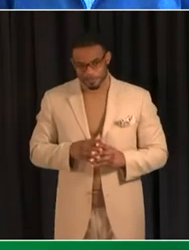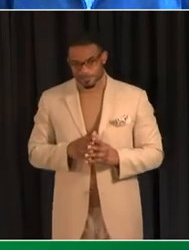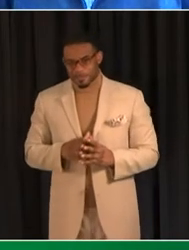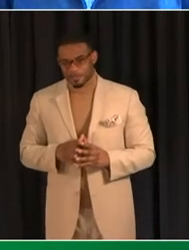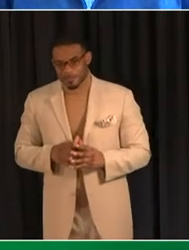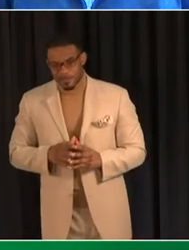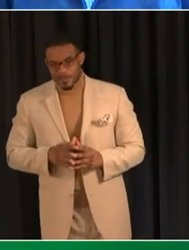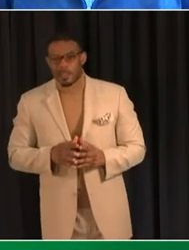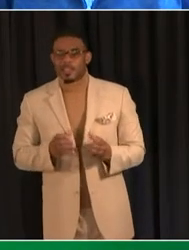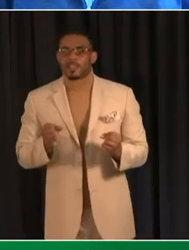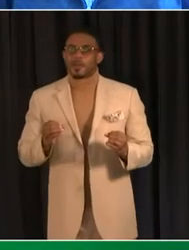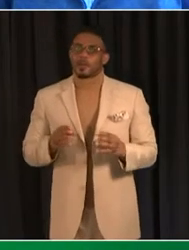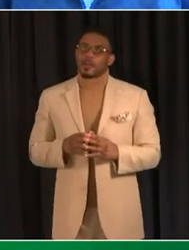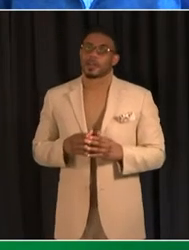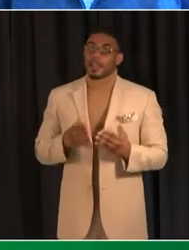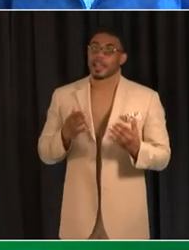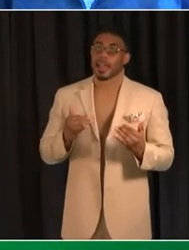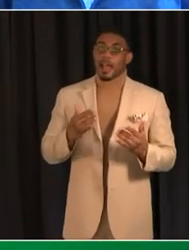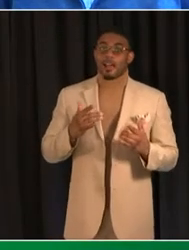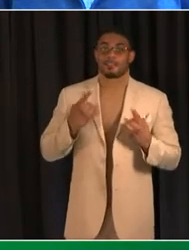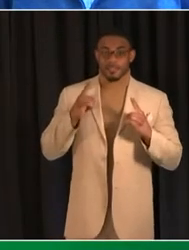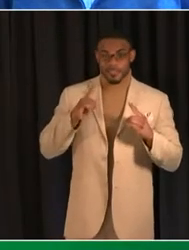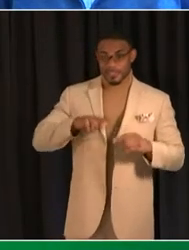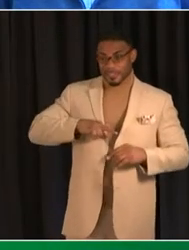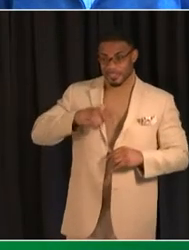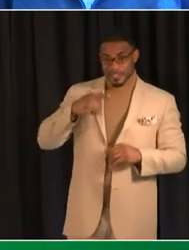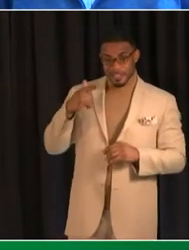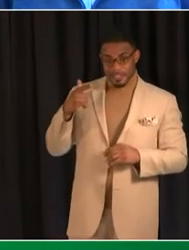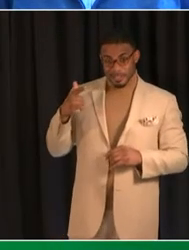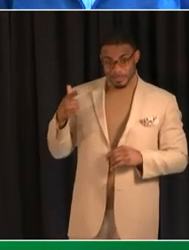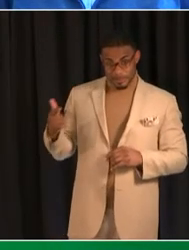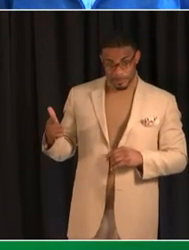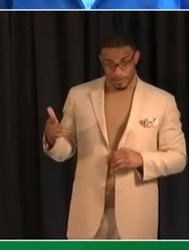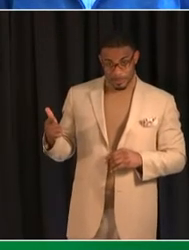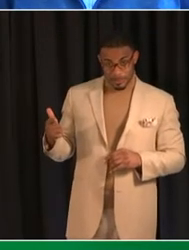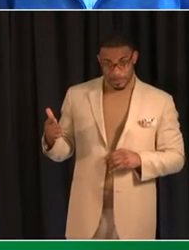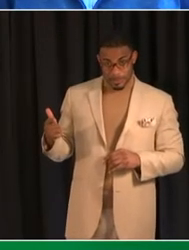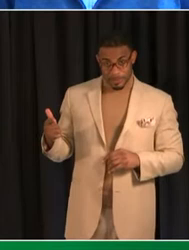for. And so with that, I'm going to turn it